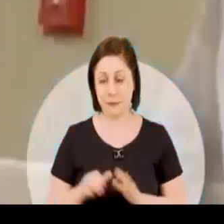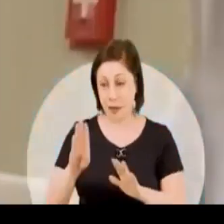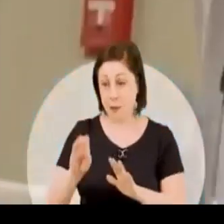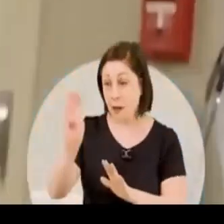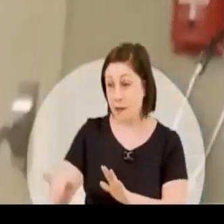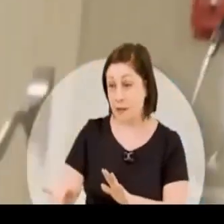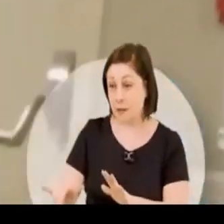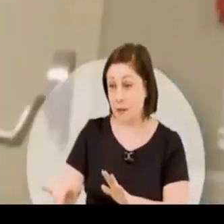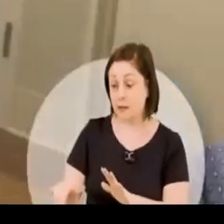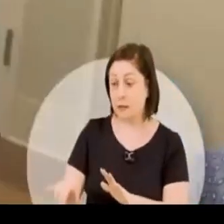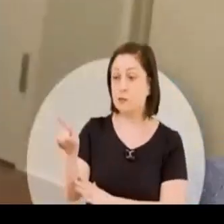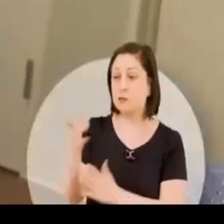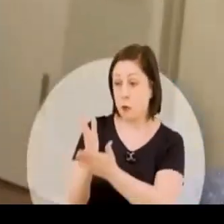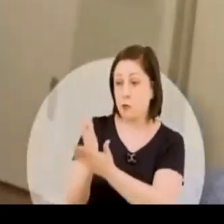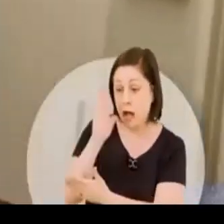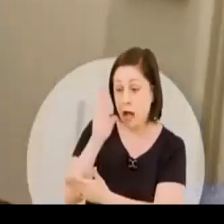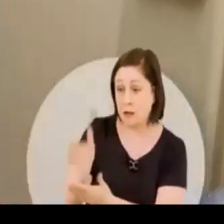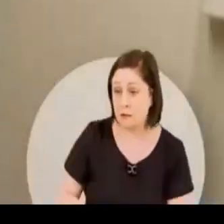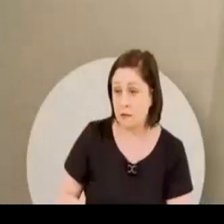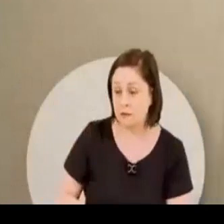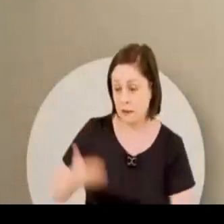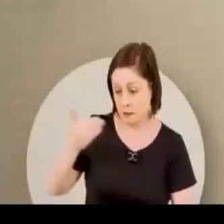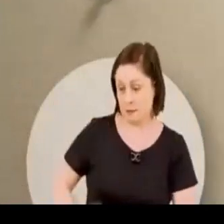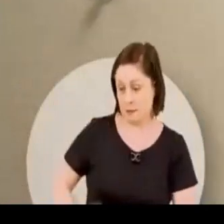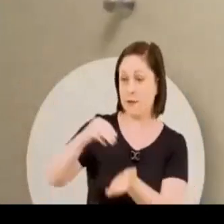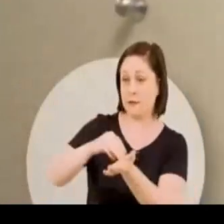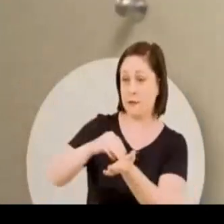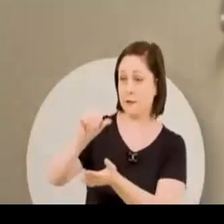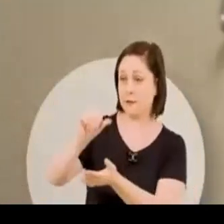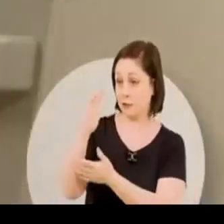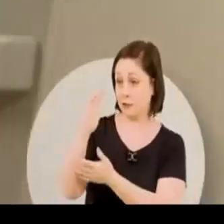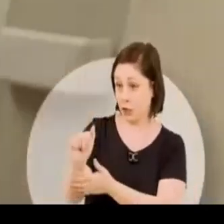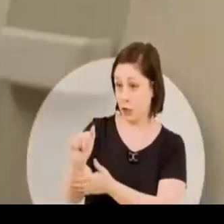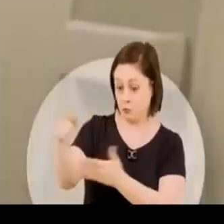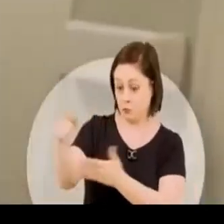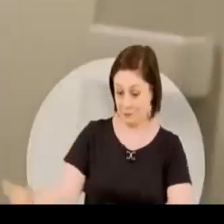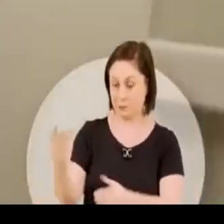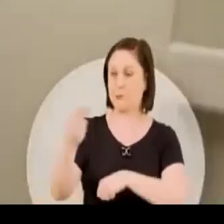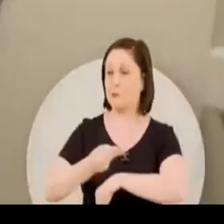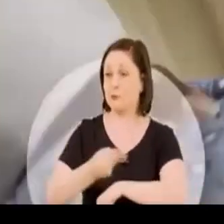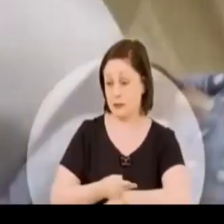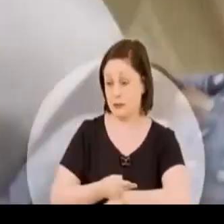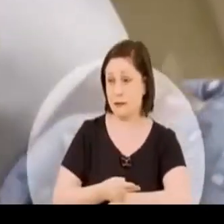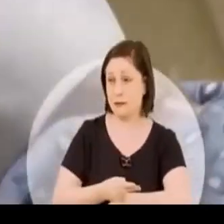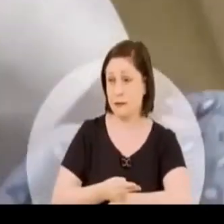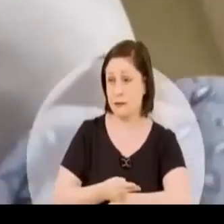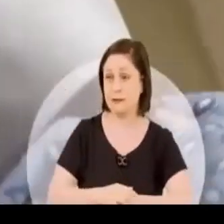Bobby, you're going to be okay. I'm Dr. Aja. You're at the hospital. Your